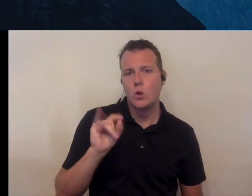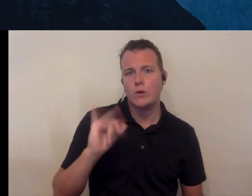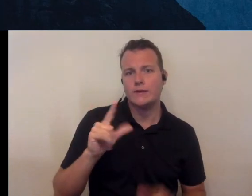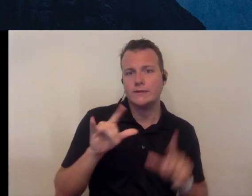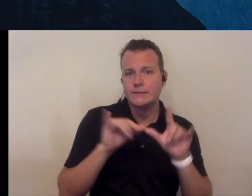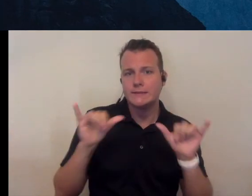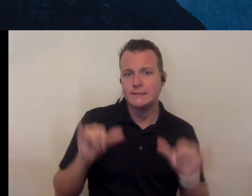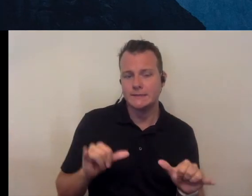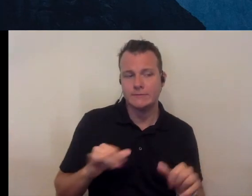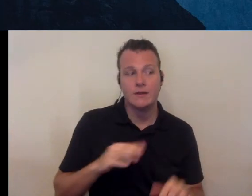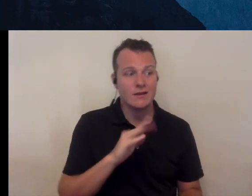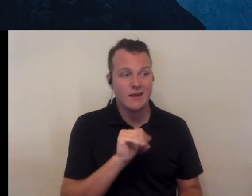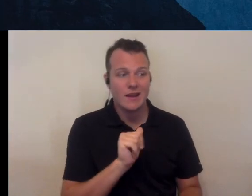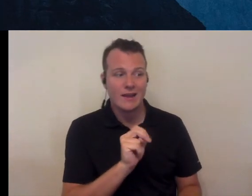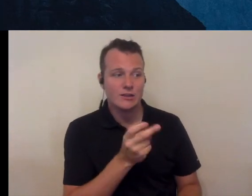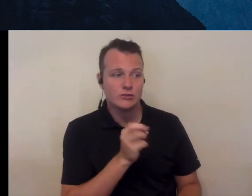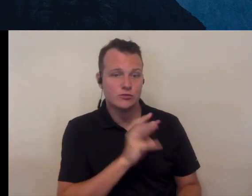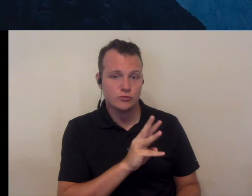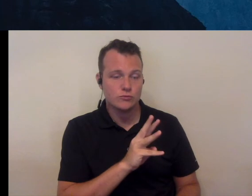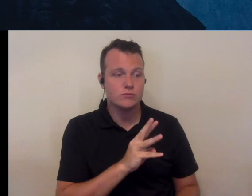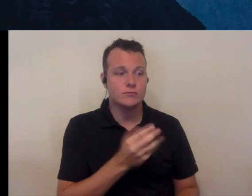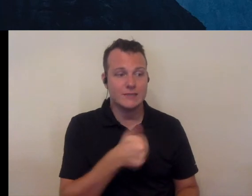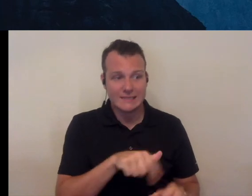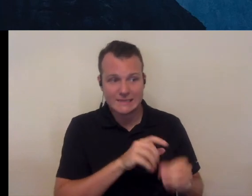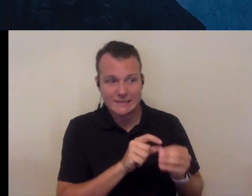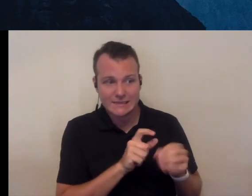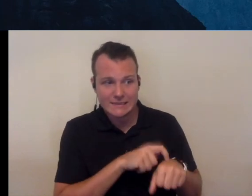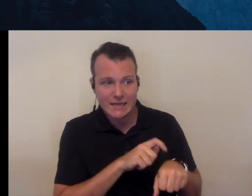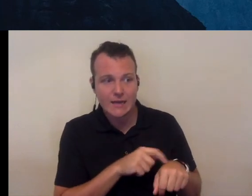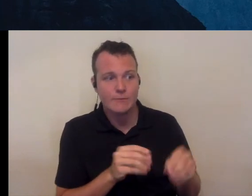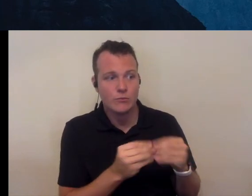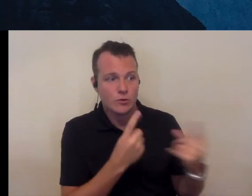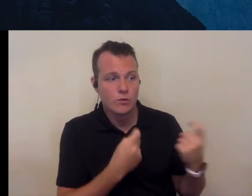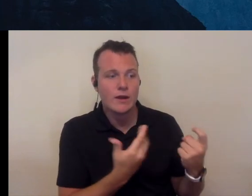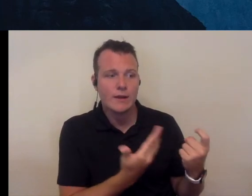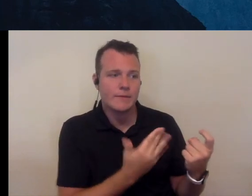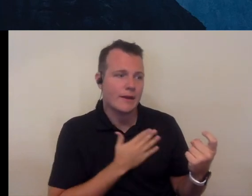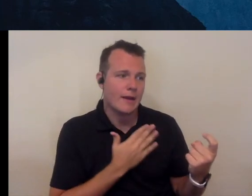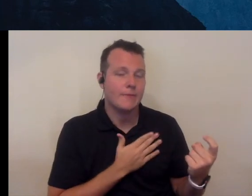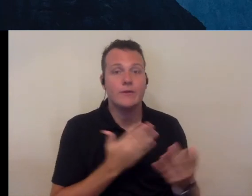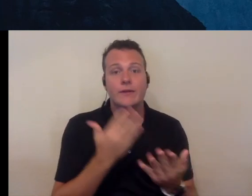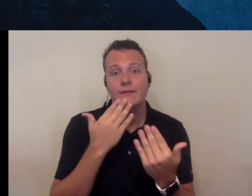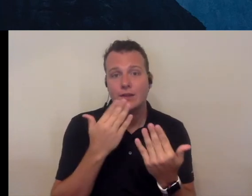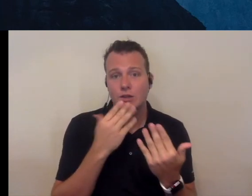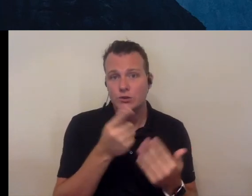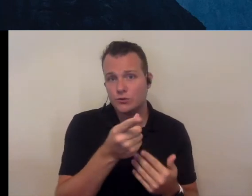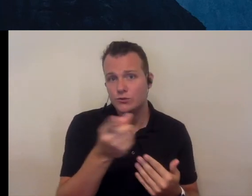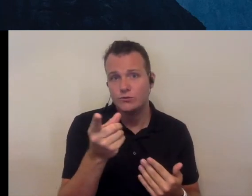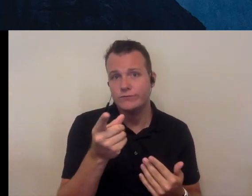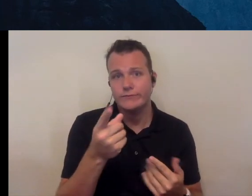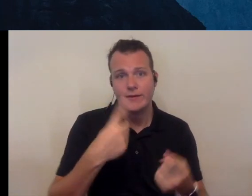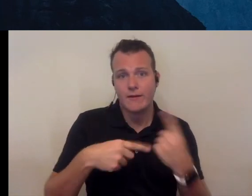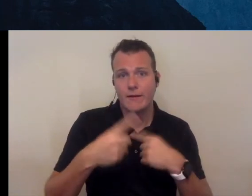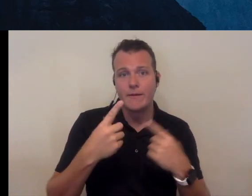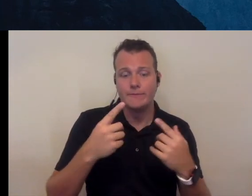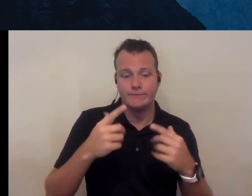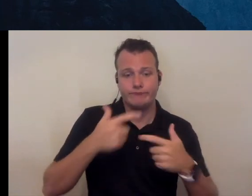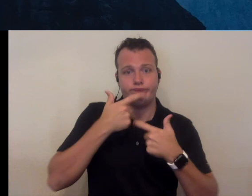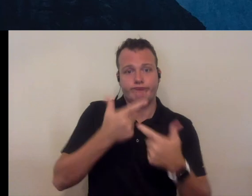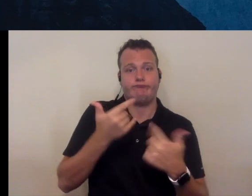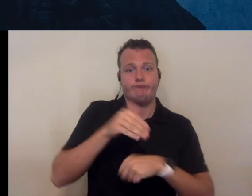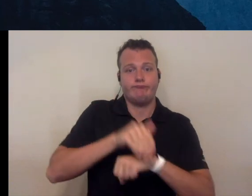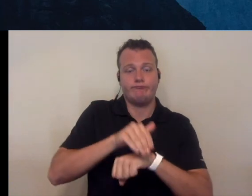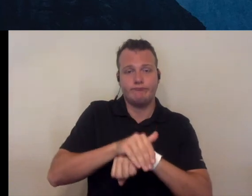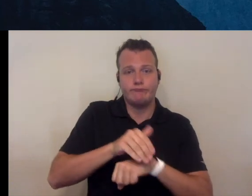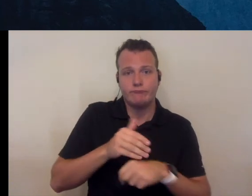three coding systems. And Andrew, if there's any time and any questions, I'm happy to take them. And thank you guys so much for